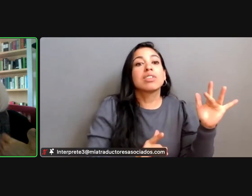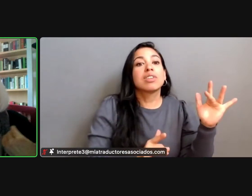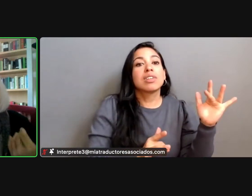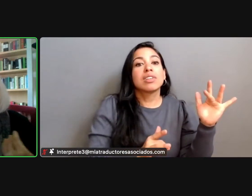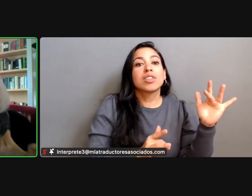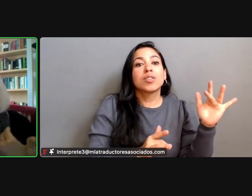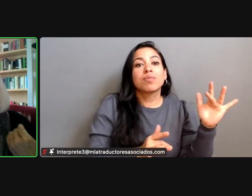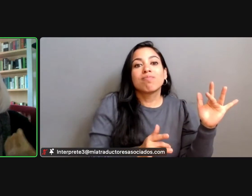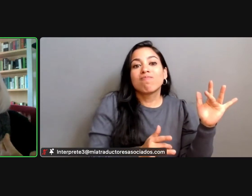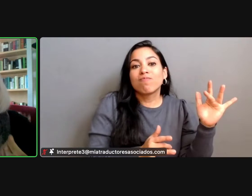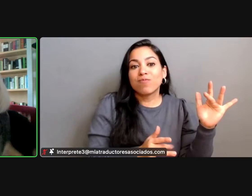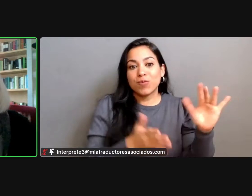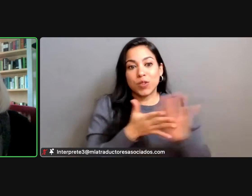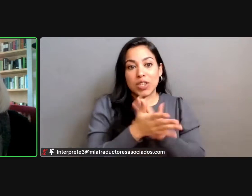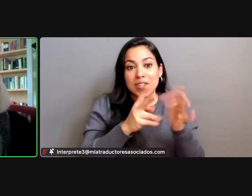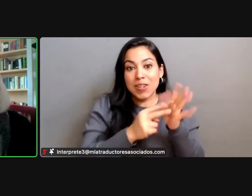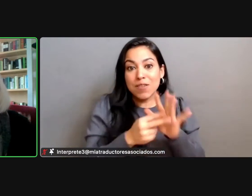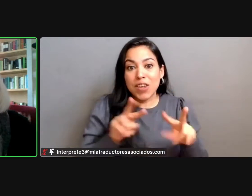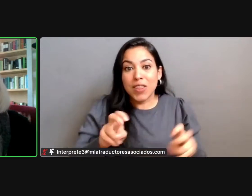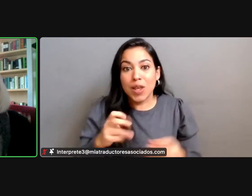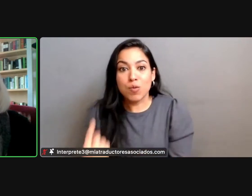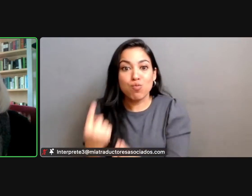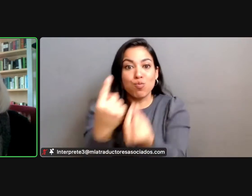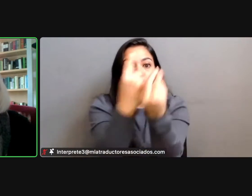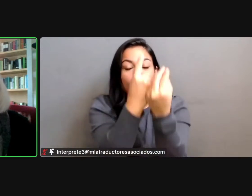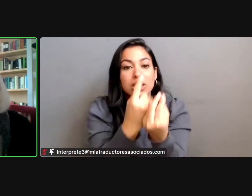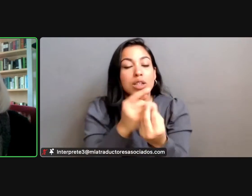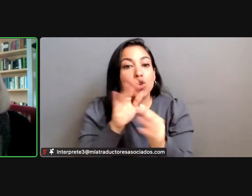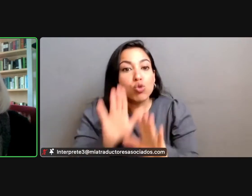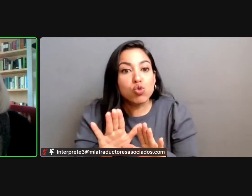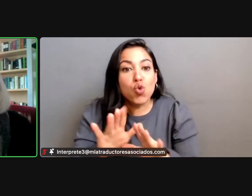aspects. From there, with